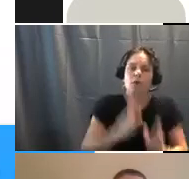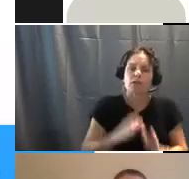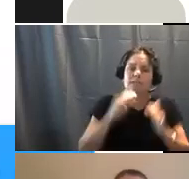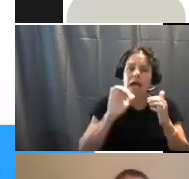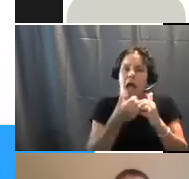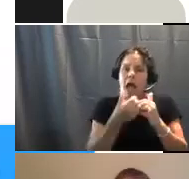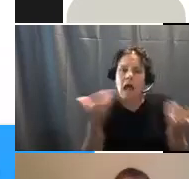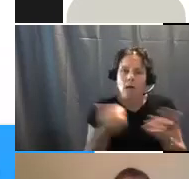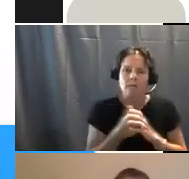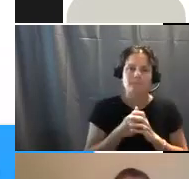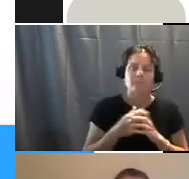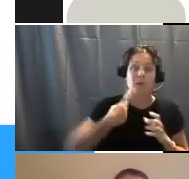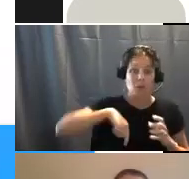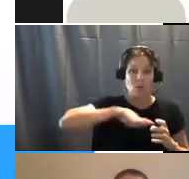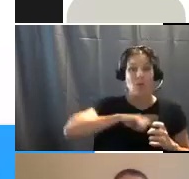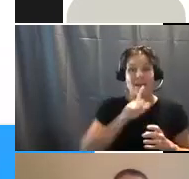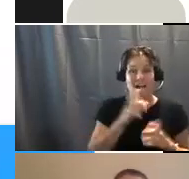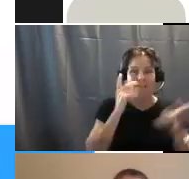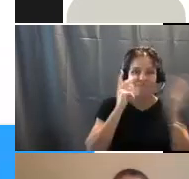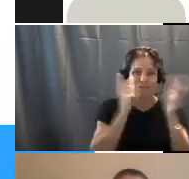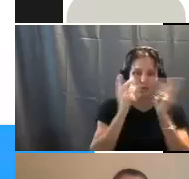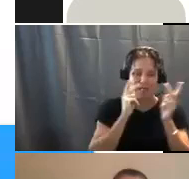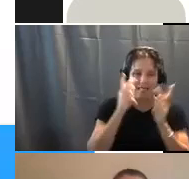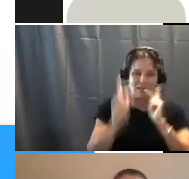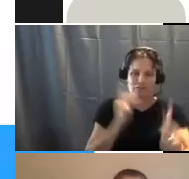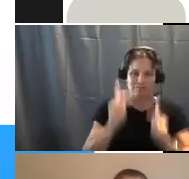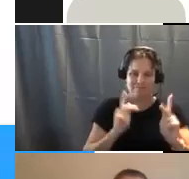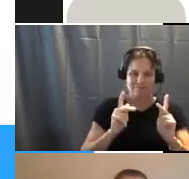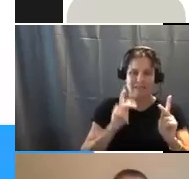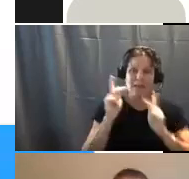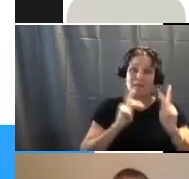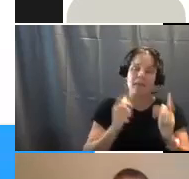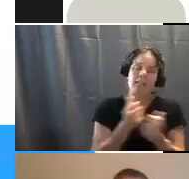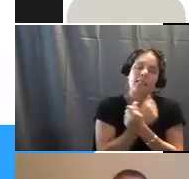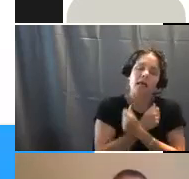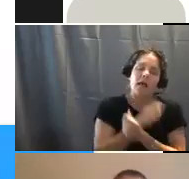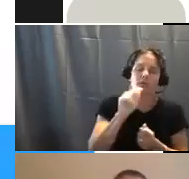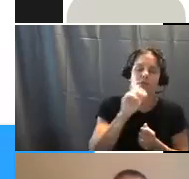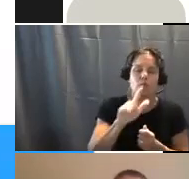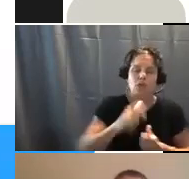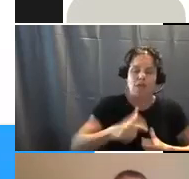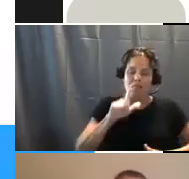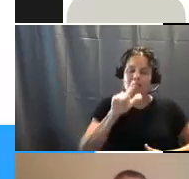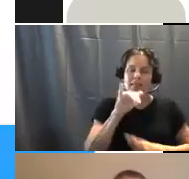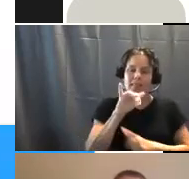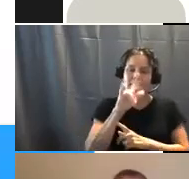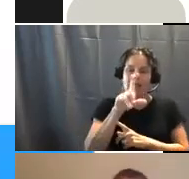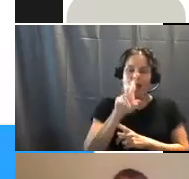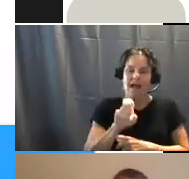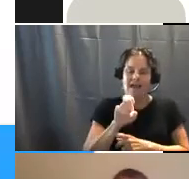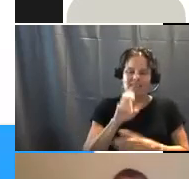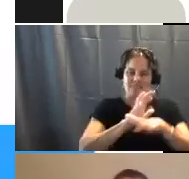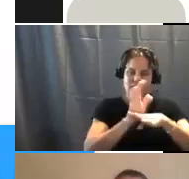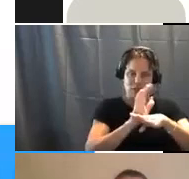We're all visual creatures, but people especially love social live video, as we see the reach is up to 3 times